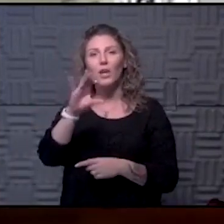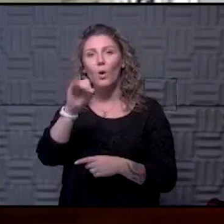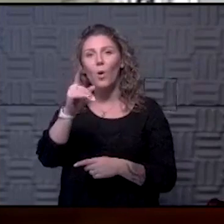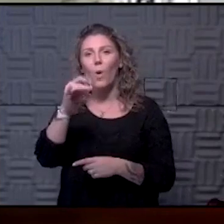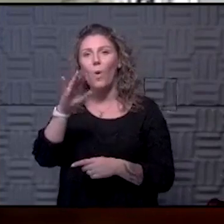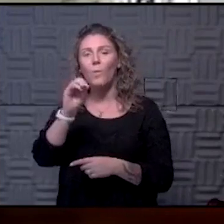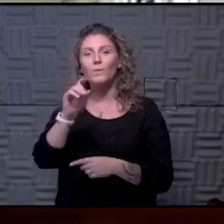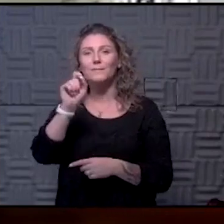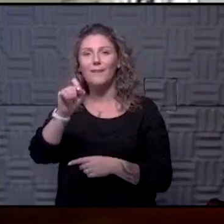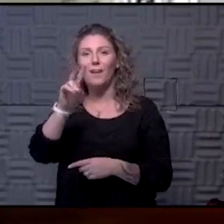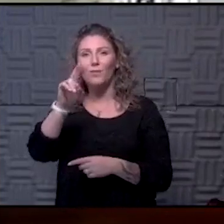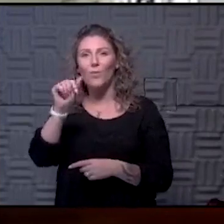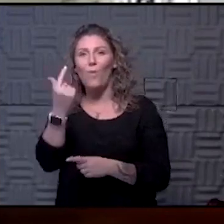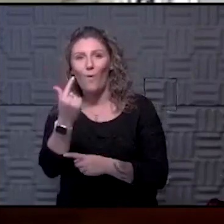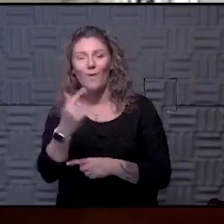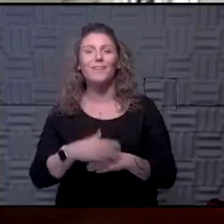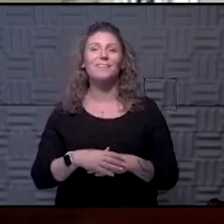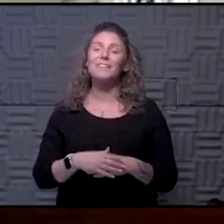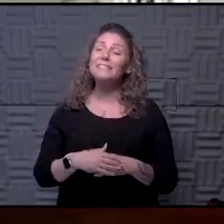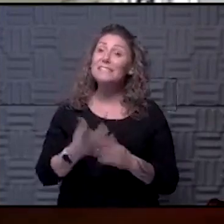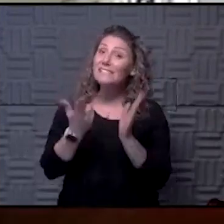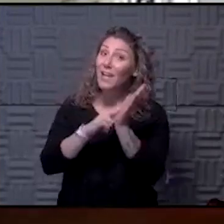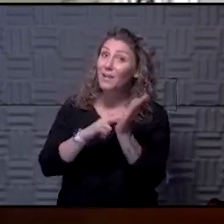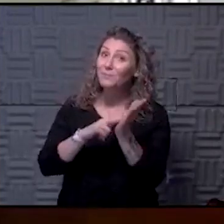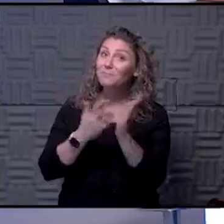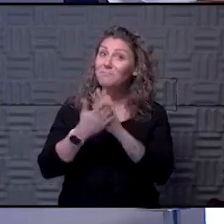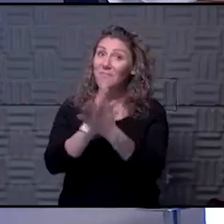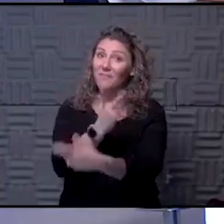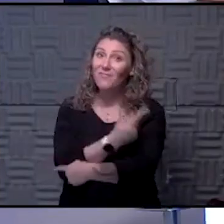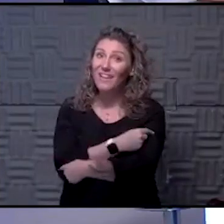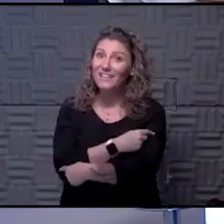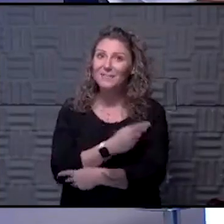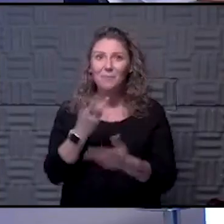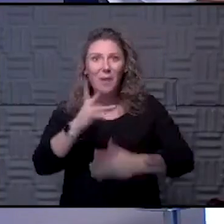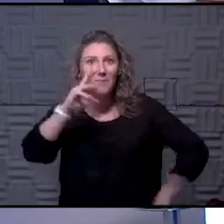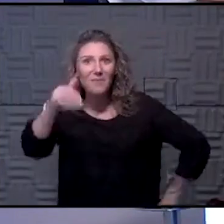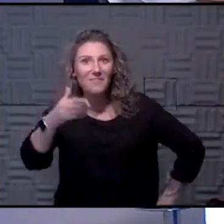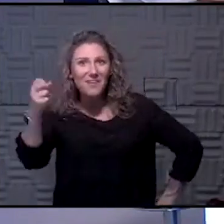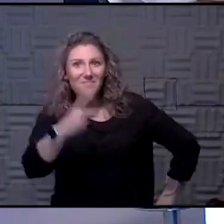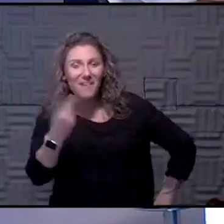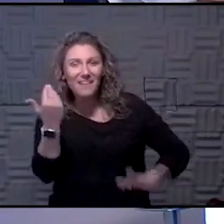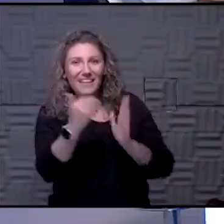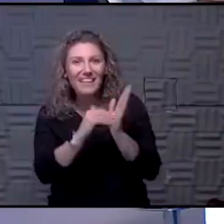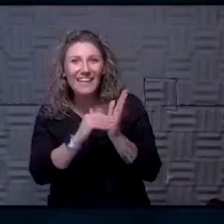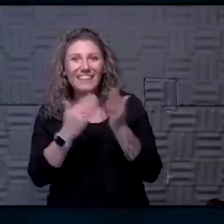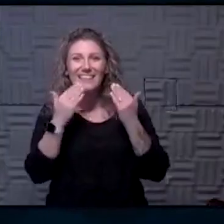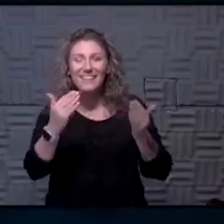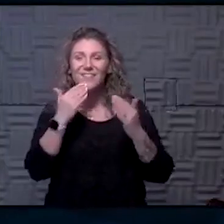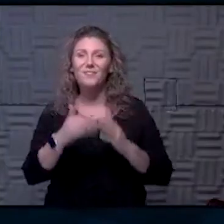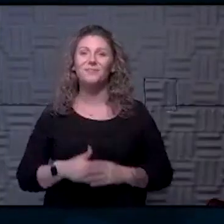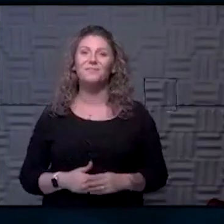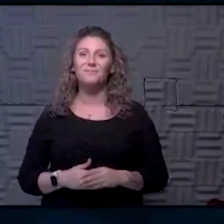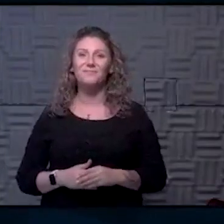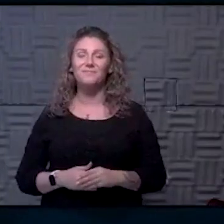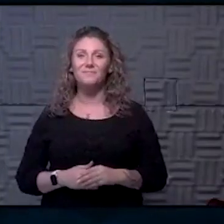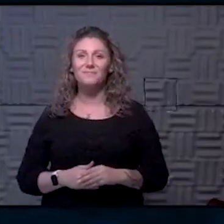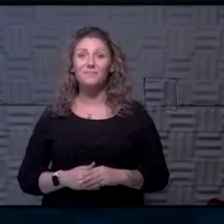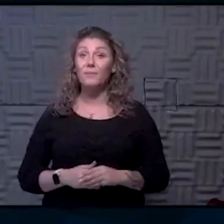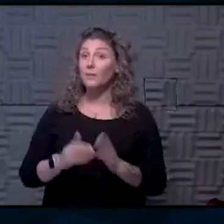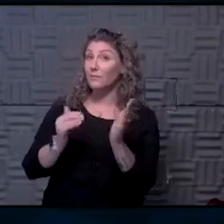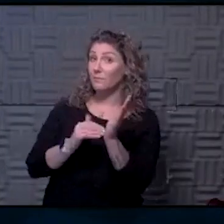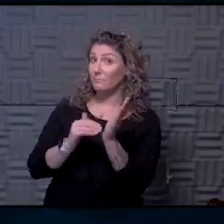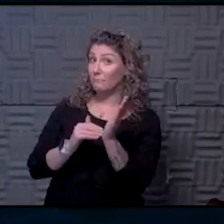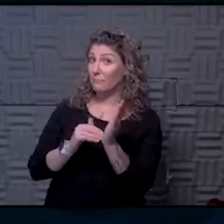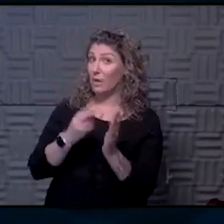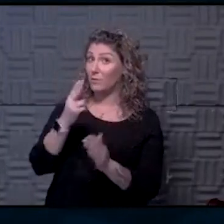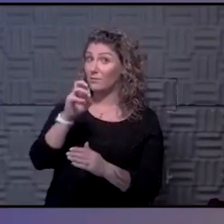www.jcohd.org. So please sign up to get vaccinated. All right. We may invite you back again. So we thank you. Thank you. And Dr.